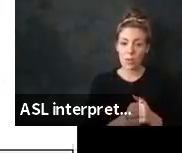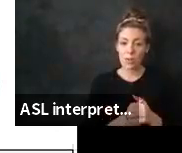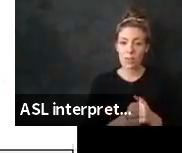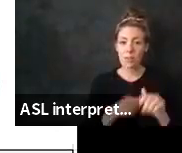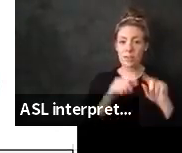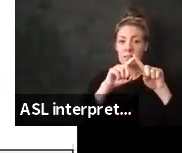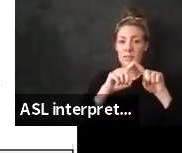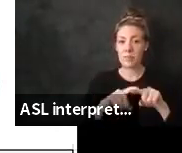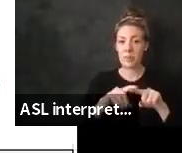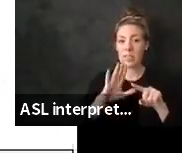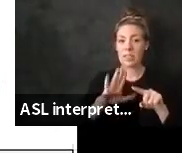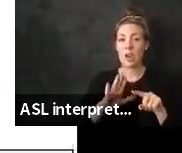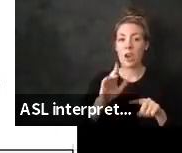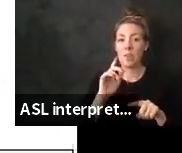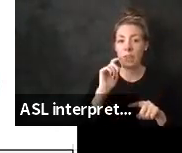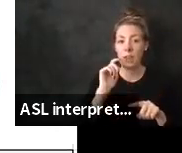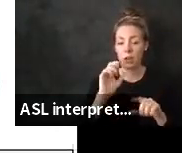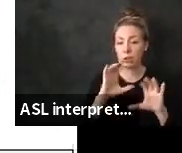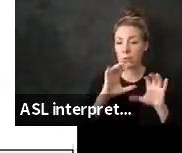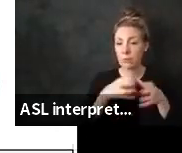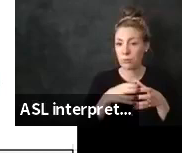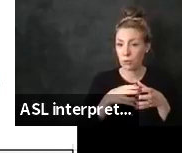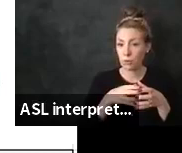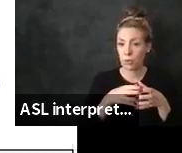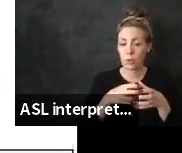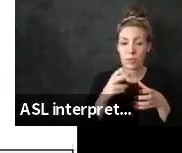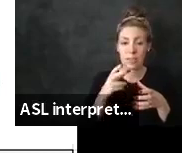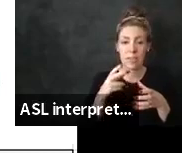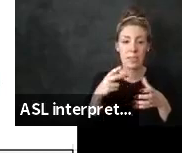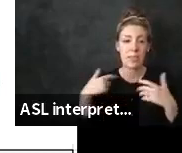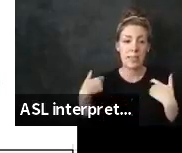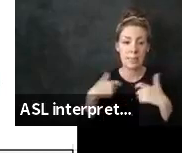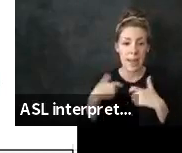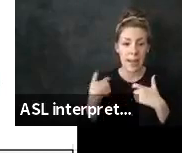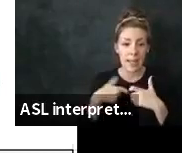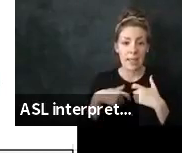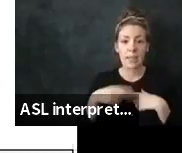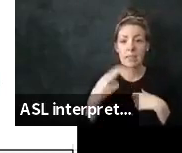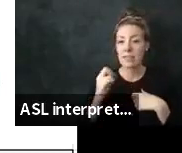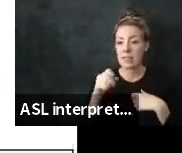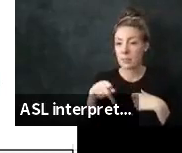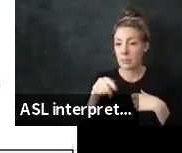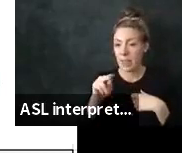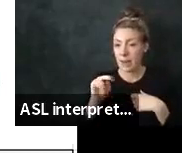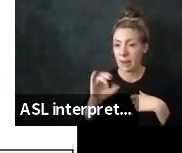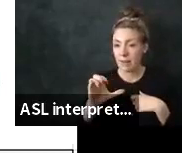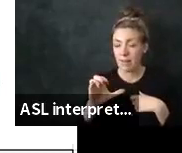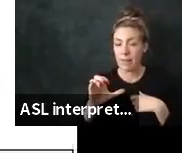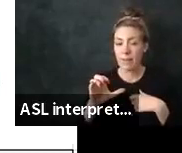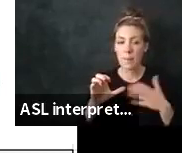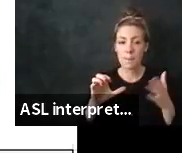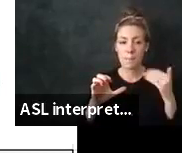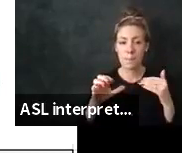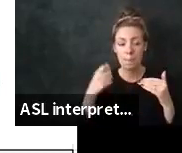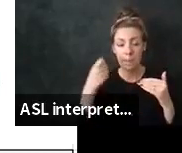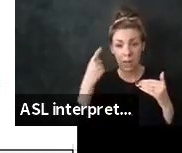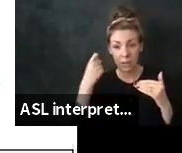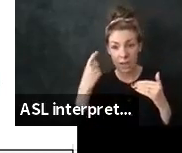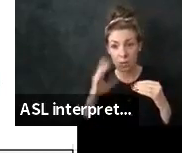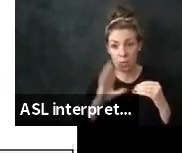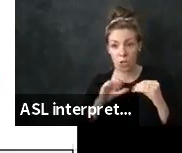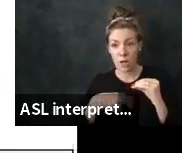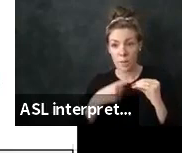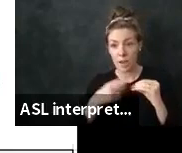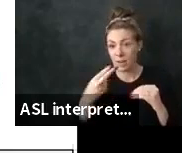by protected class group. So you see Hispanic in the first category. And know that when we're speaking